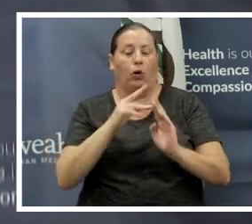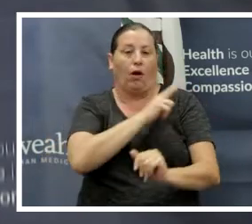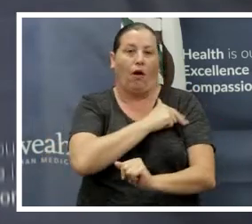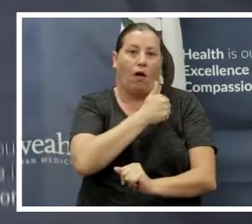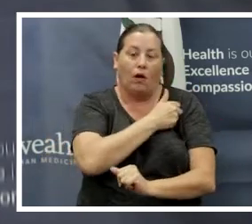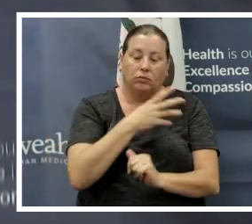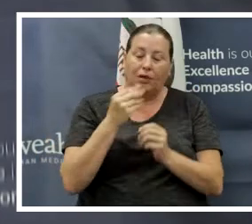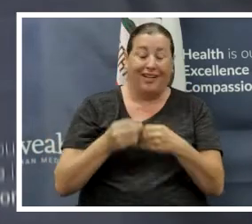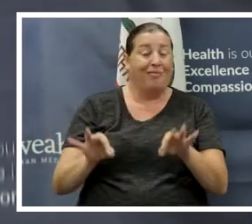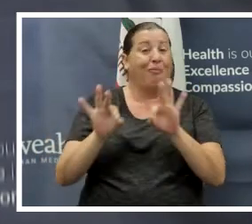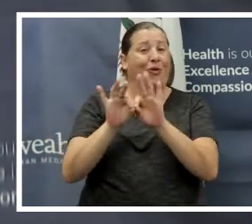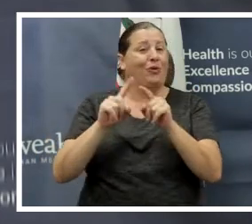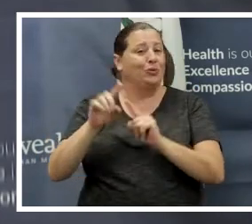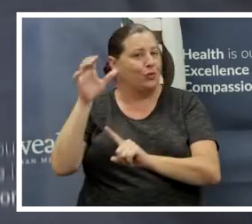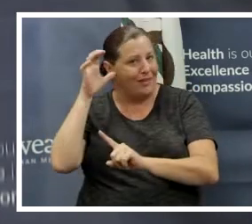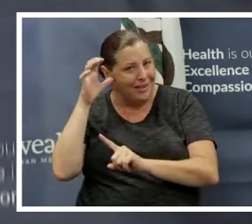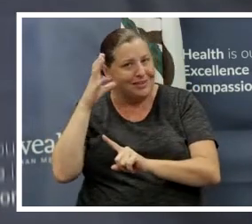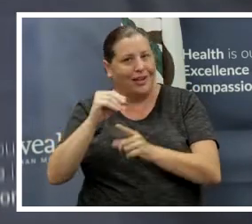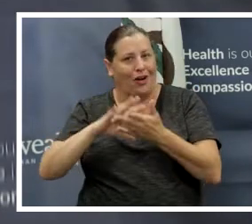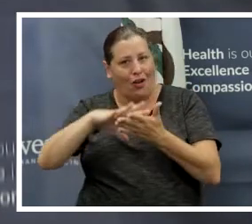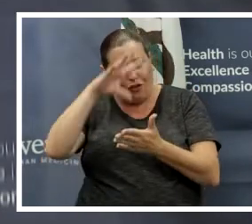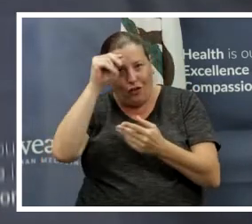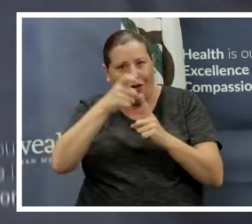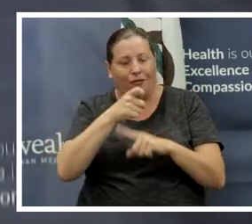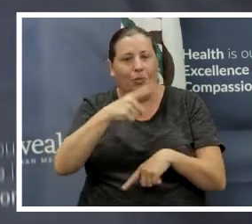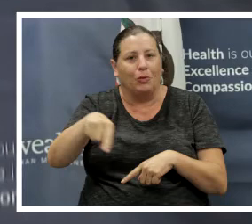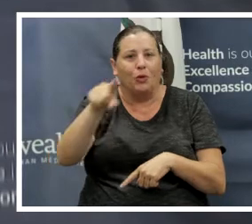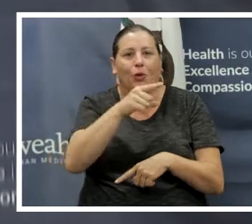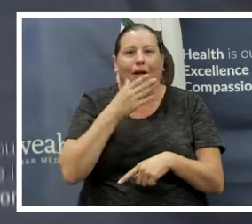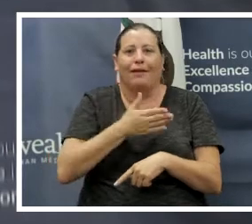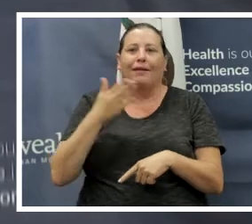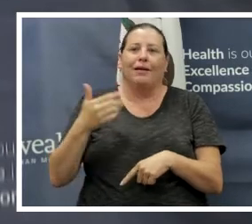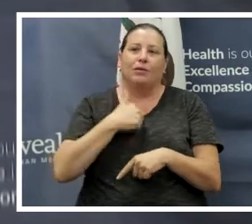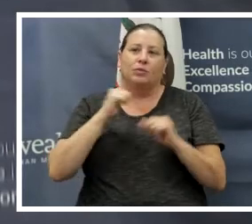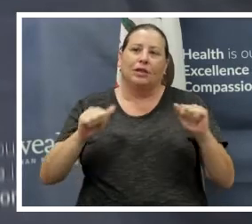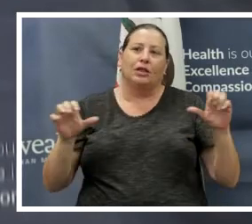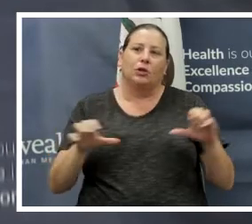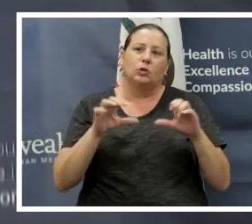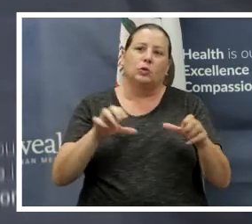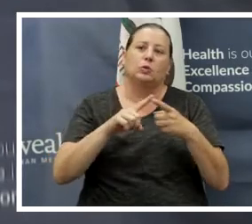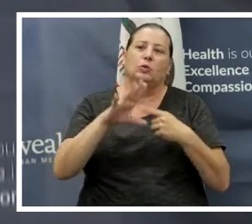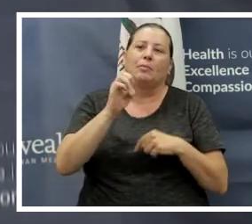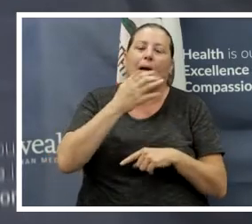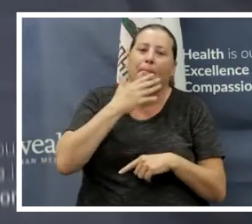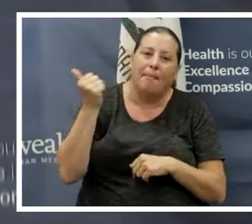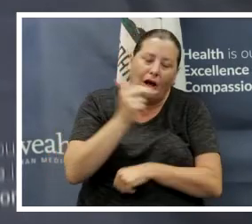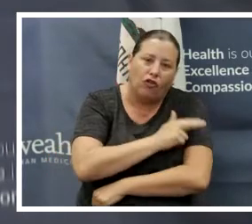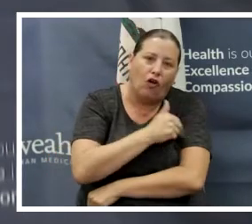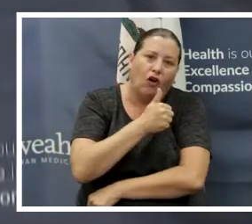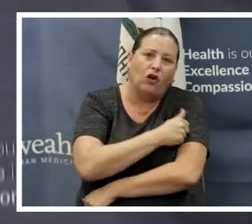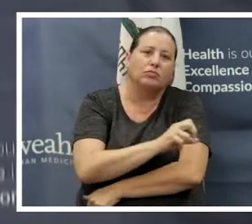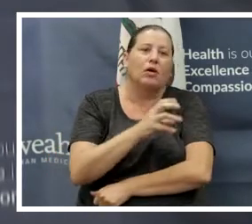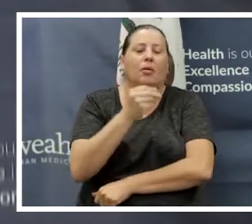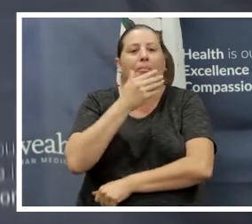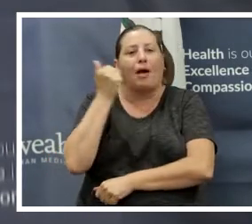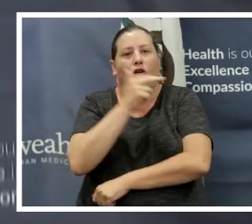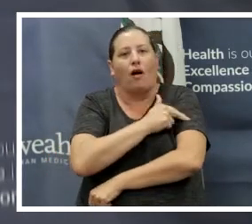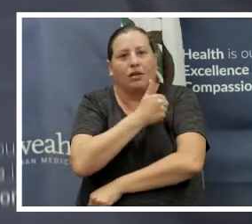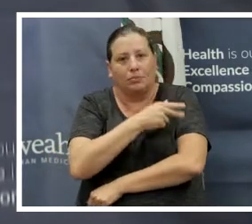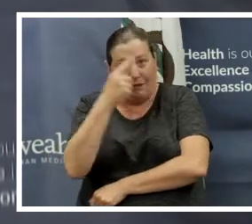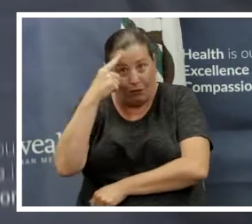you and to learn from you the things that we can do to become a better hospital for you and to better meet your needs.